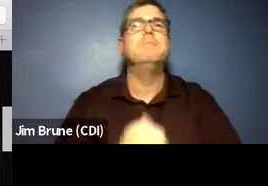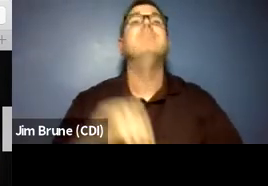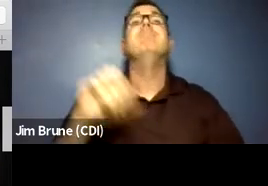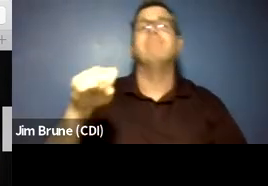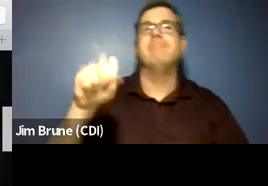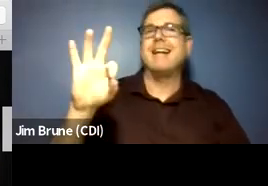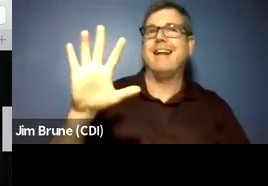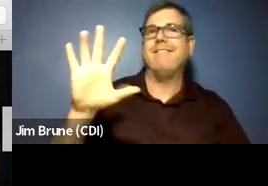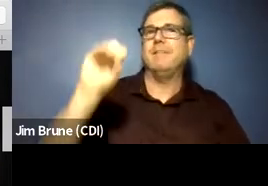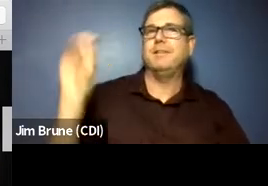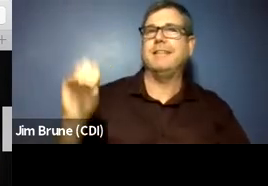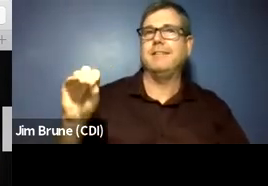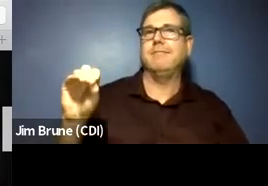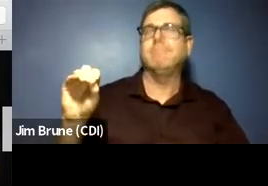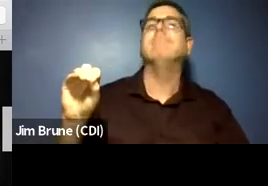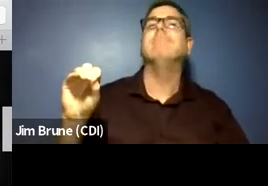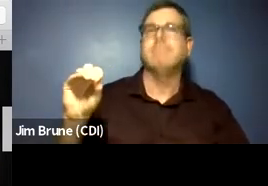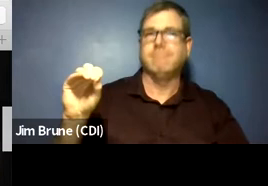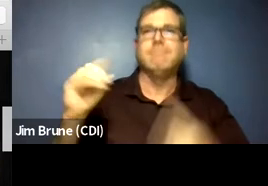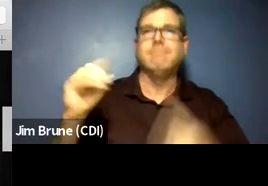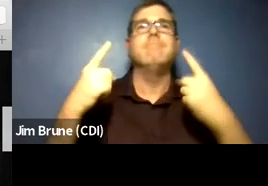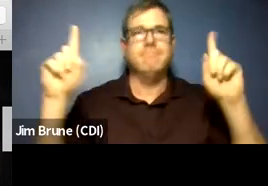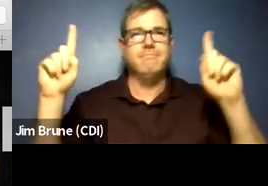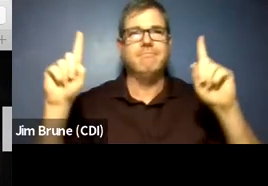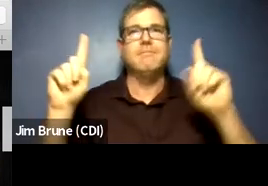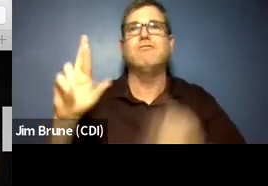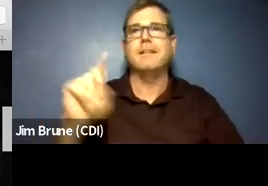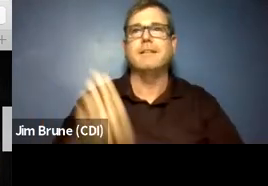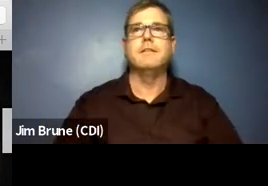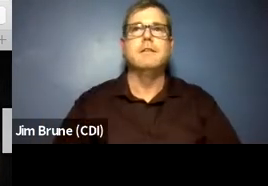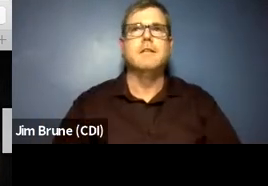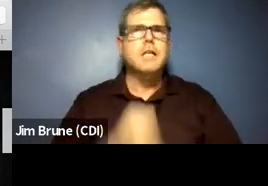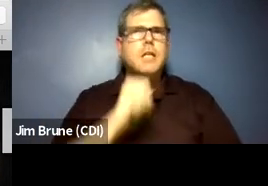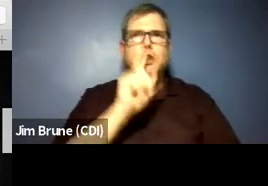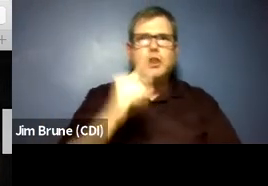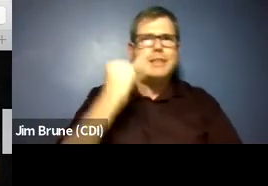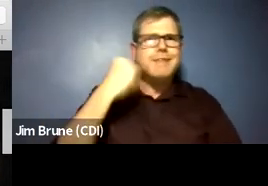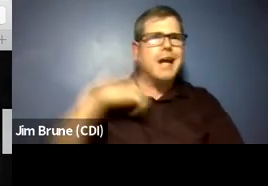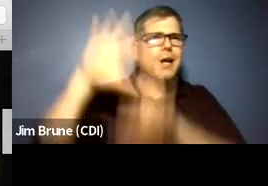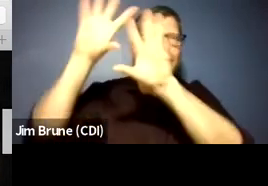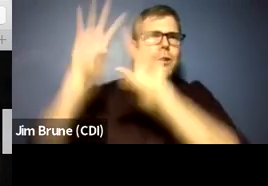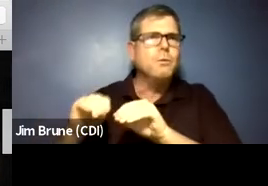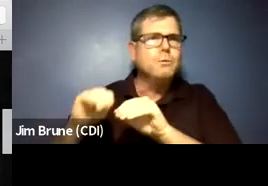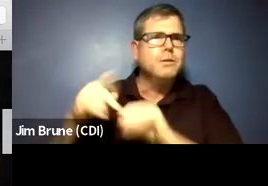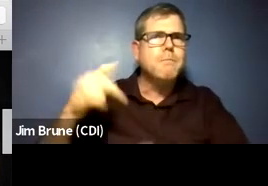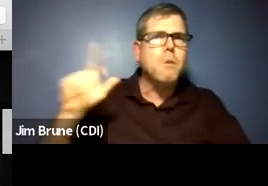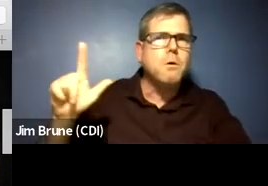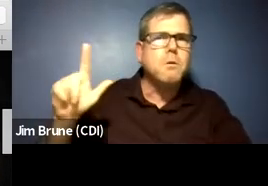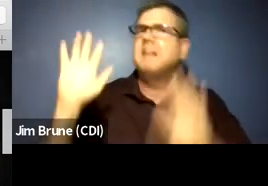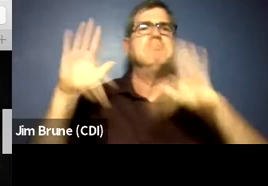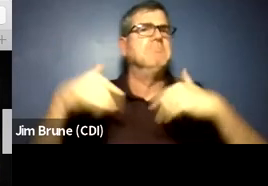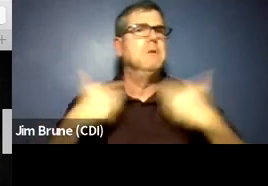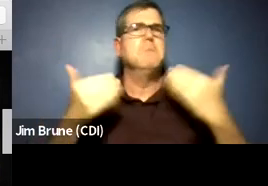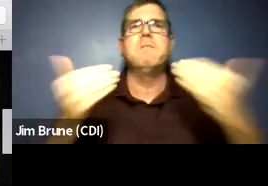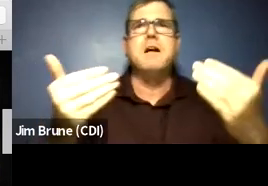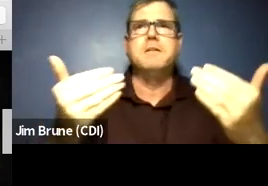I'm not sure if I'm supposed to close this poll or can I move on?